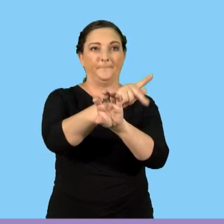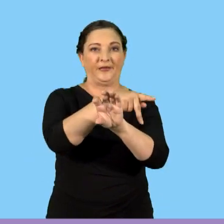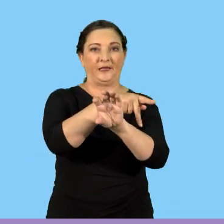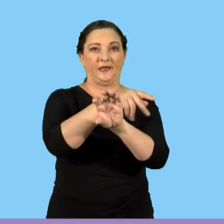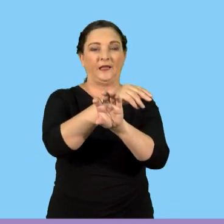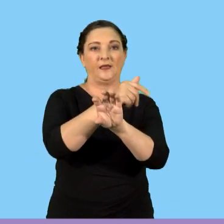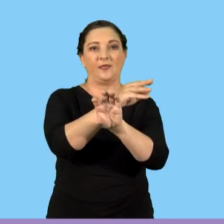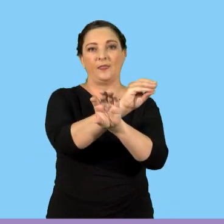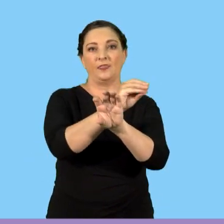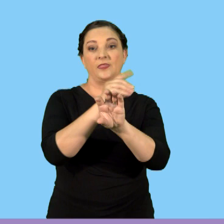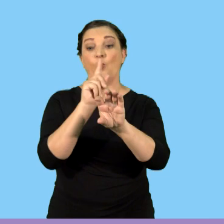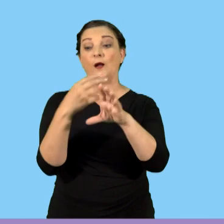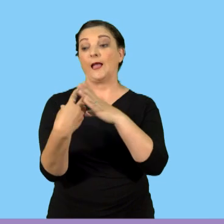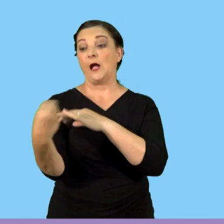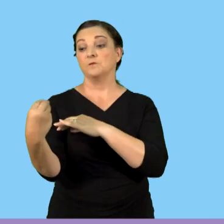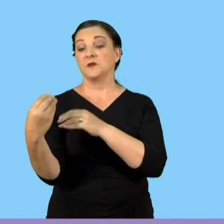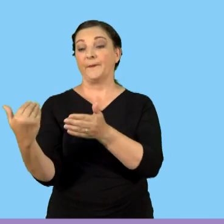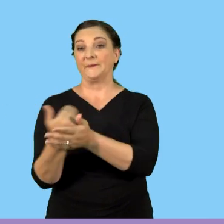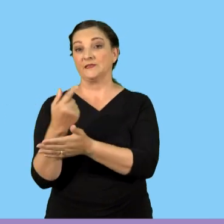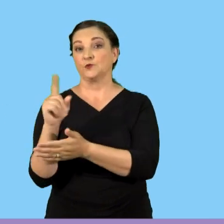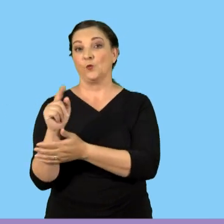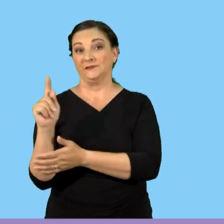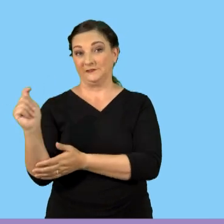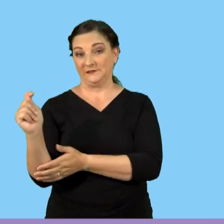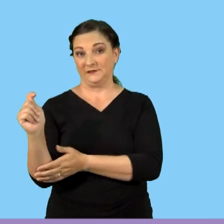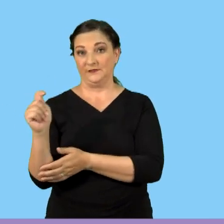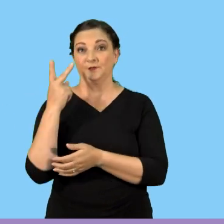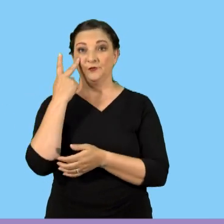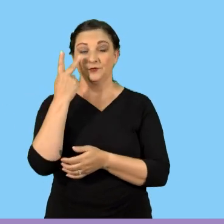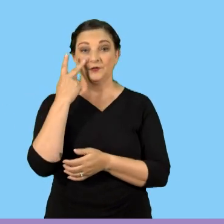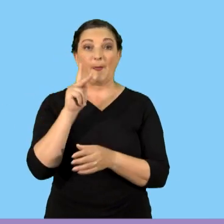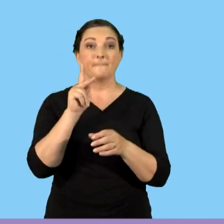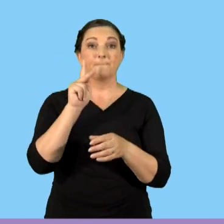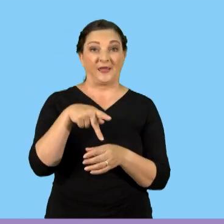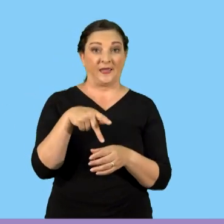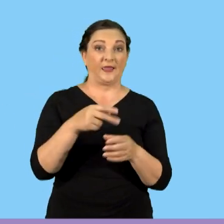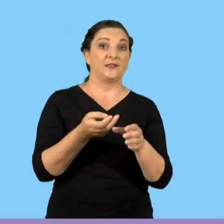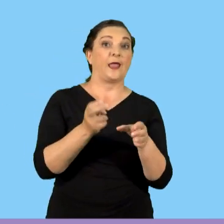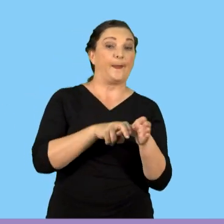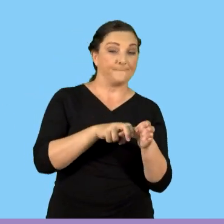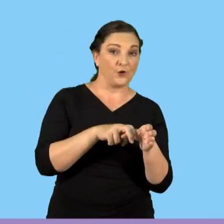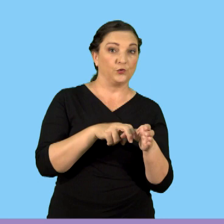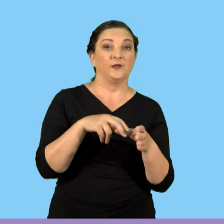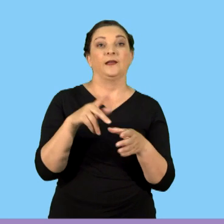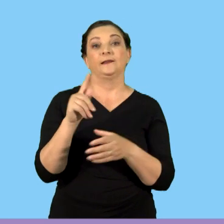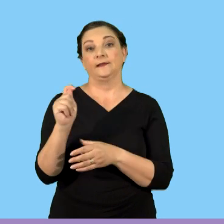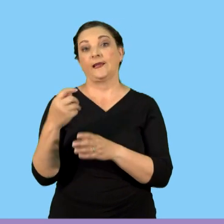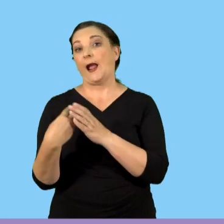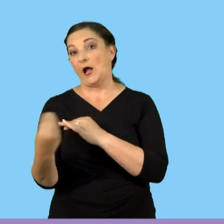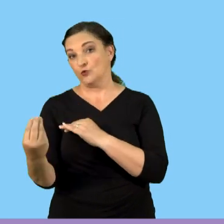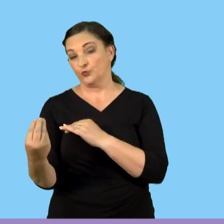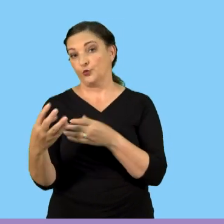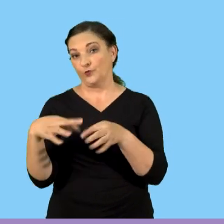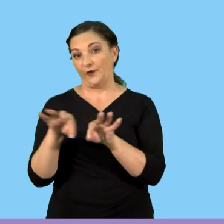the missing output values, which is the T. So in this case, the P represents our input value and the T represents